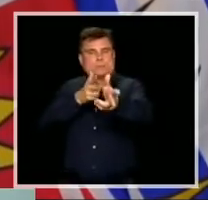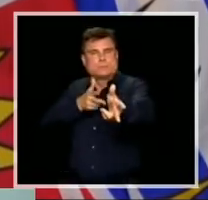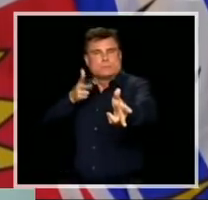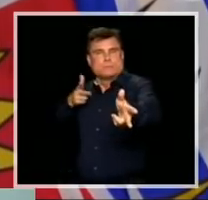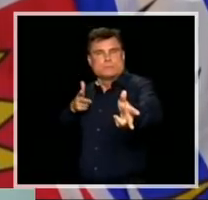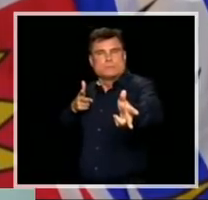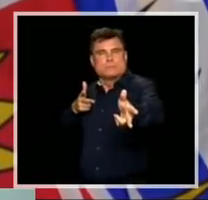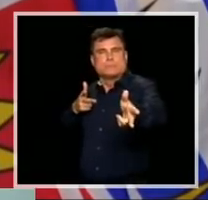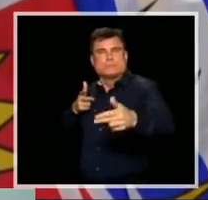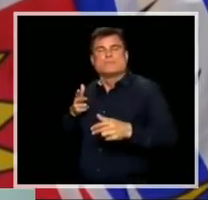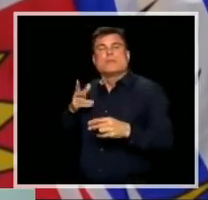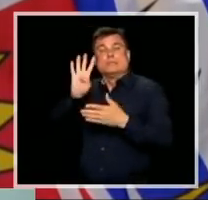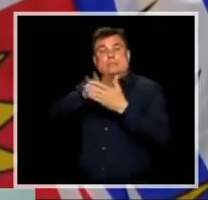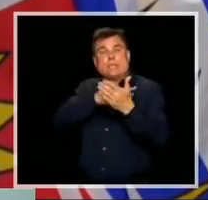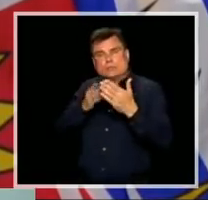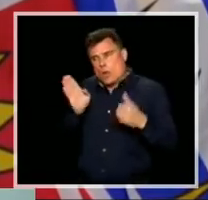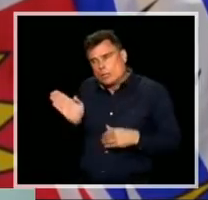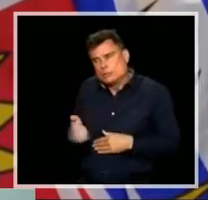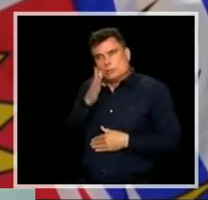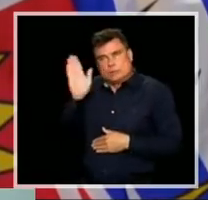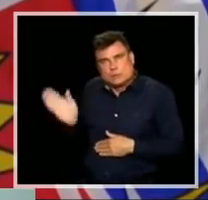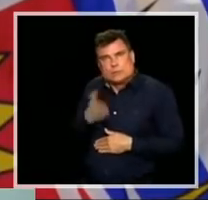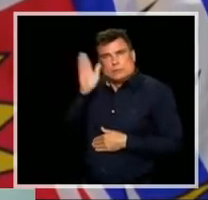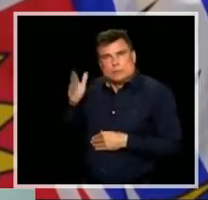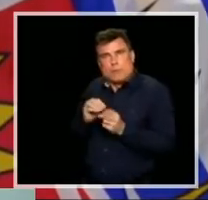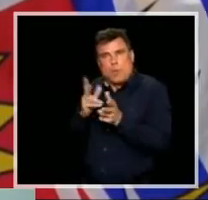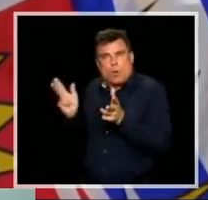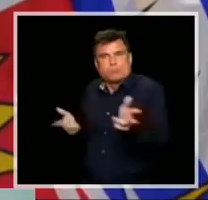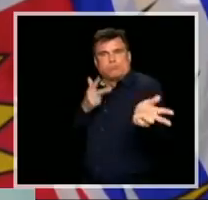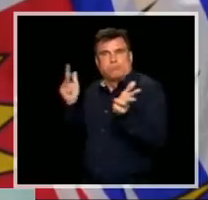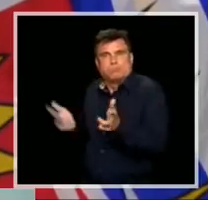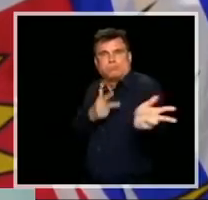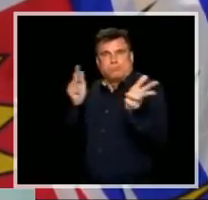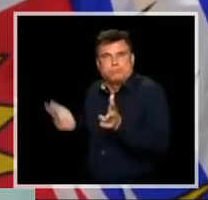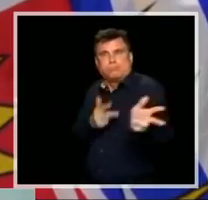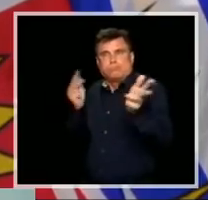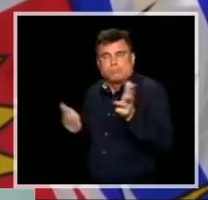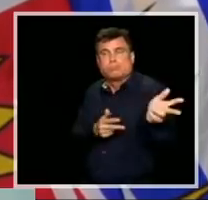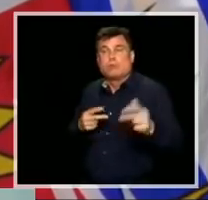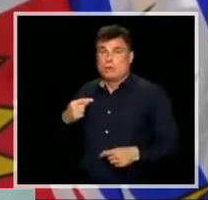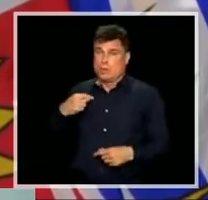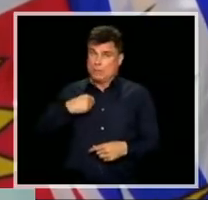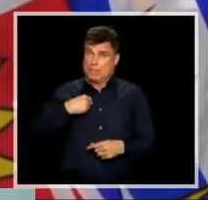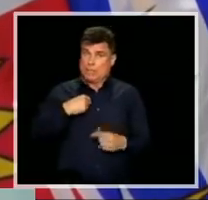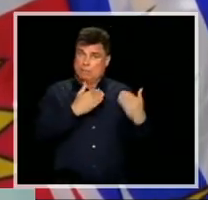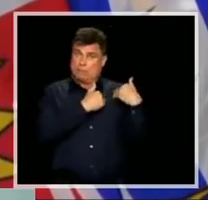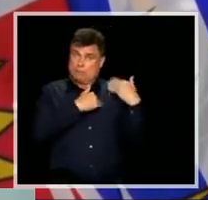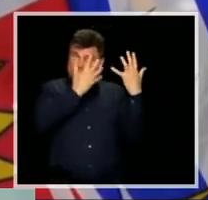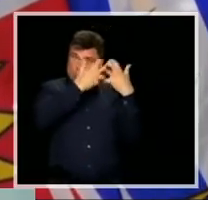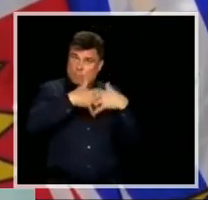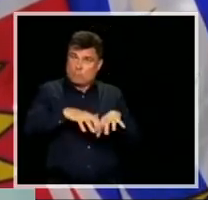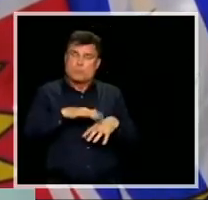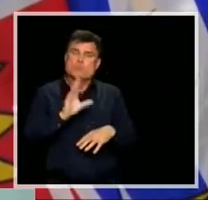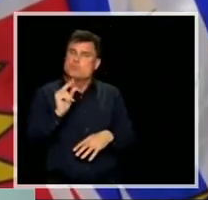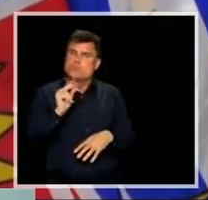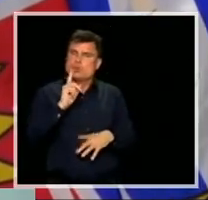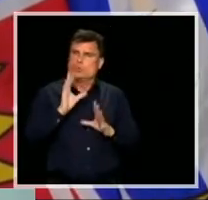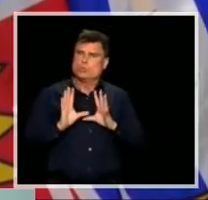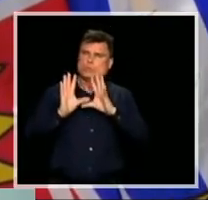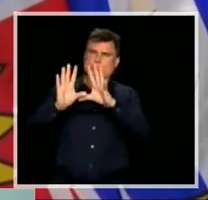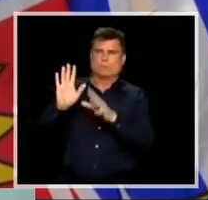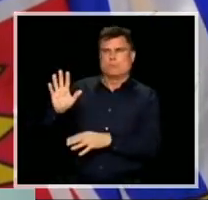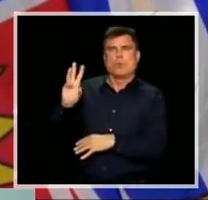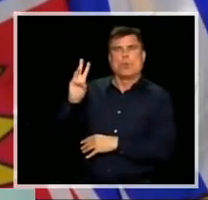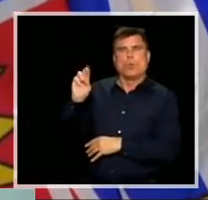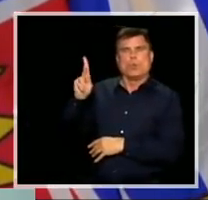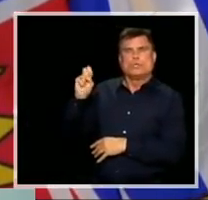recreation activities for kids and for adults around sports is another one of those that's in development. It's taken some time, as you know, and